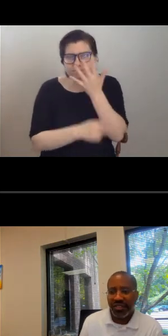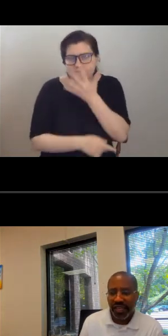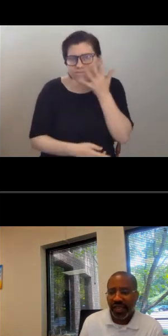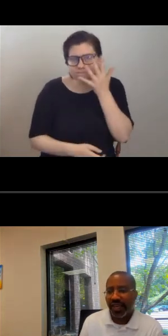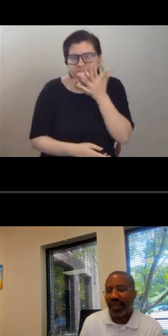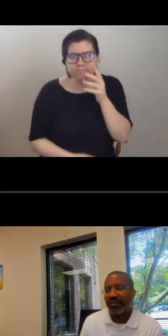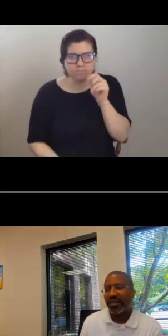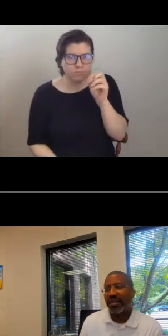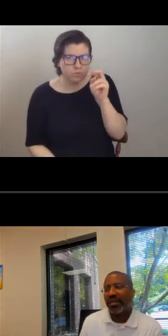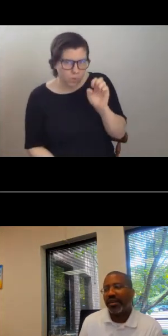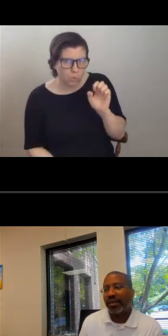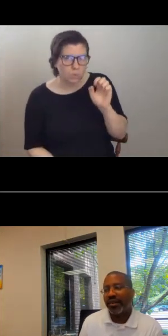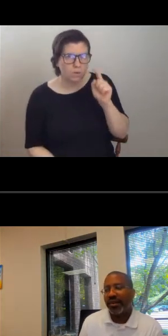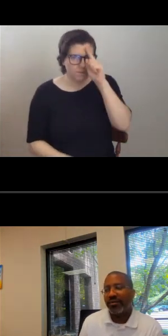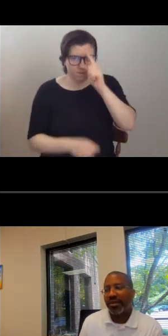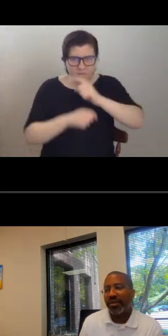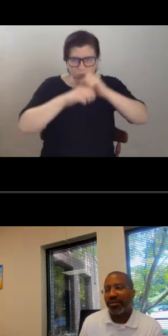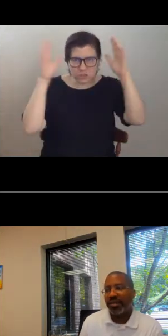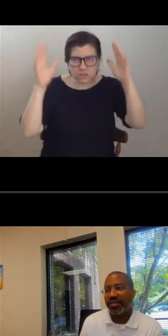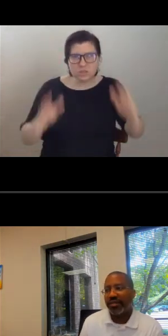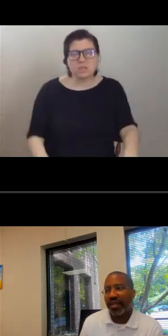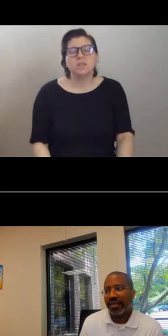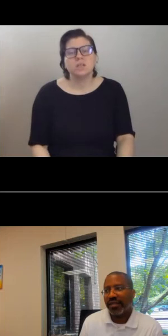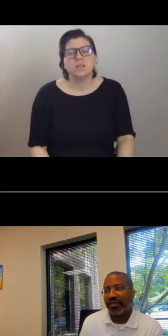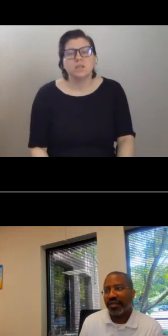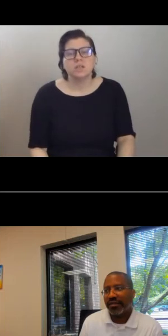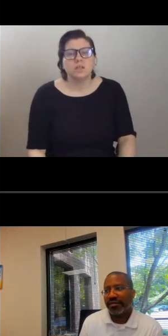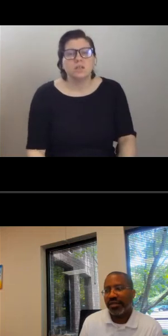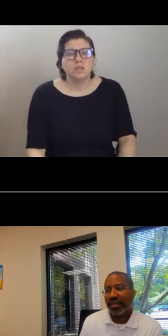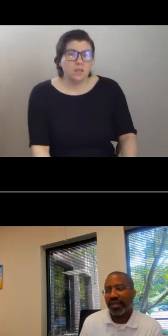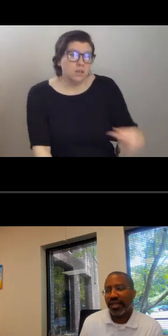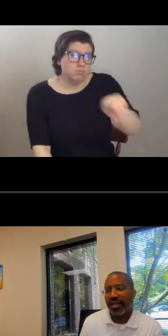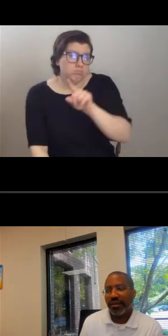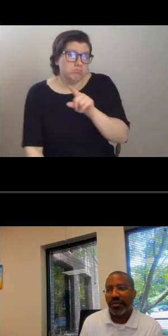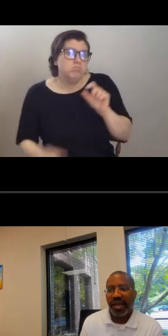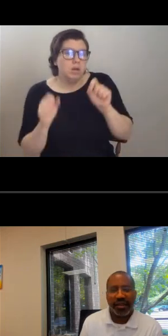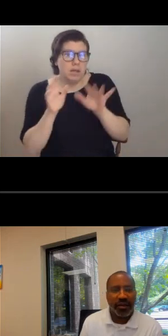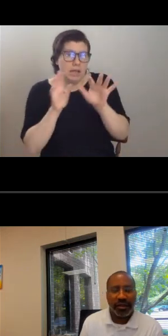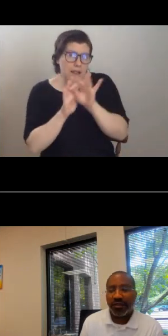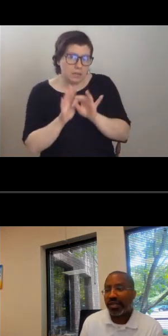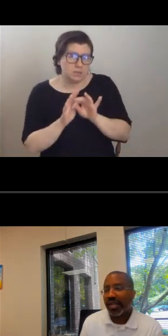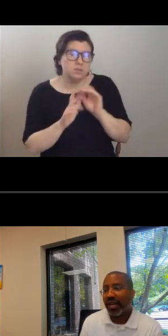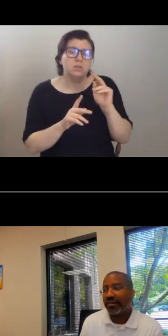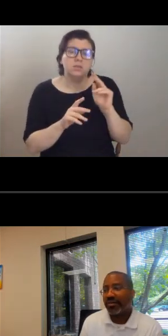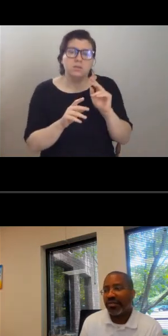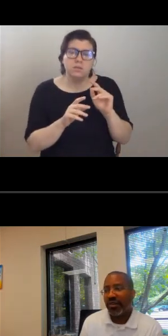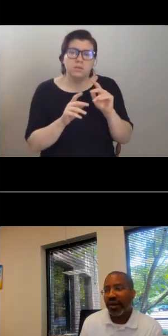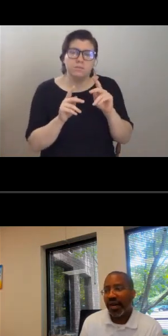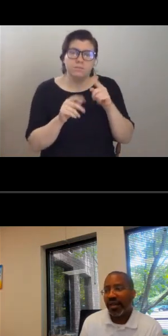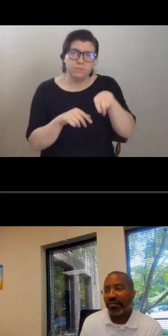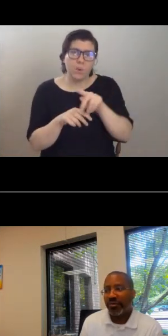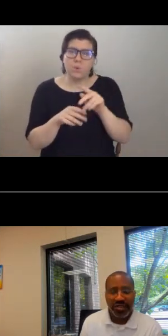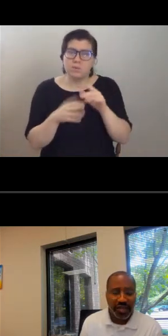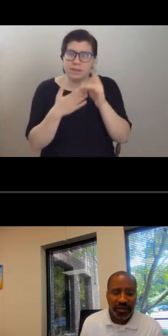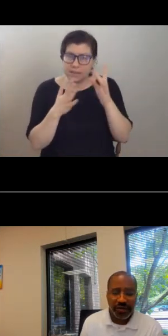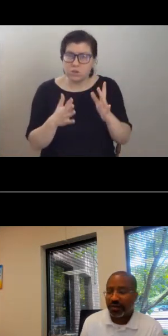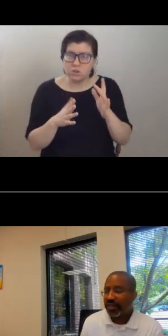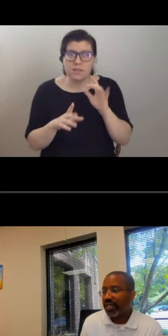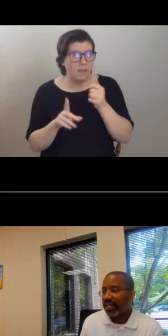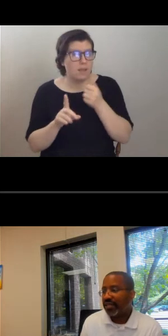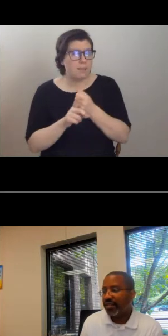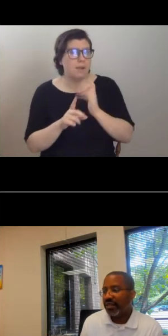what vision they have. But you get to select these leaders, and they impact all of our lives. So I